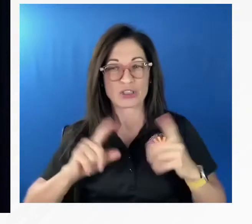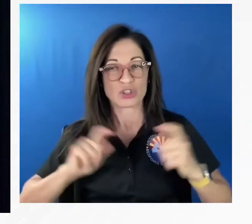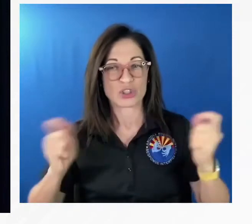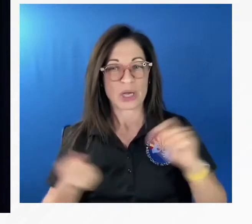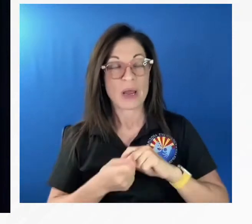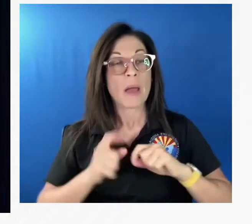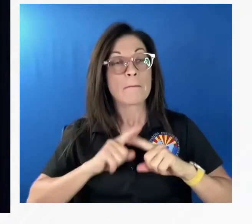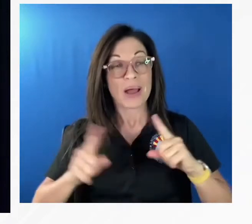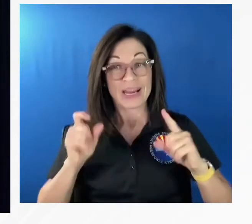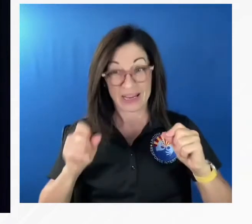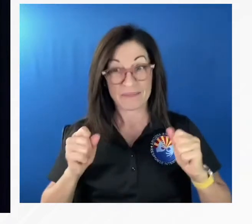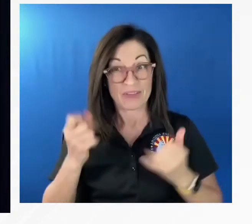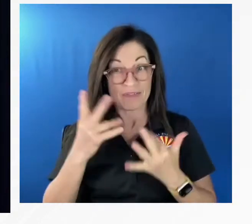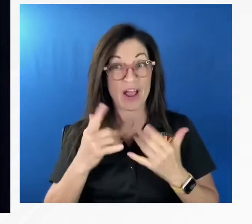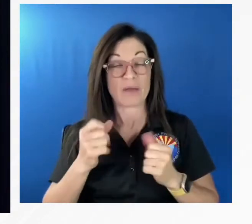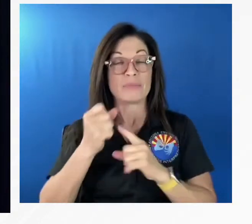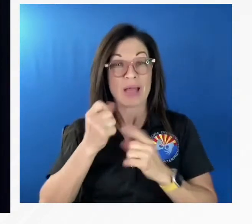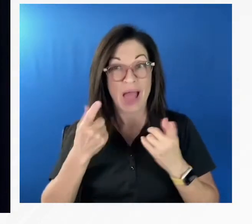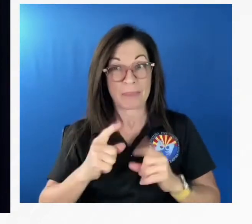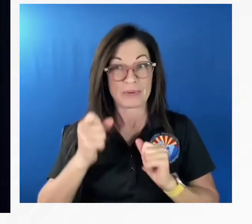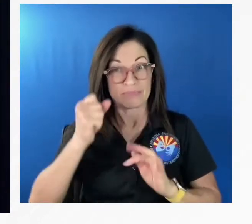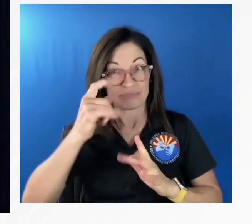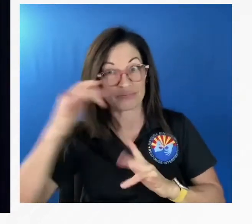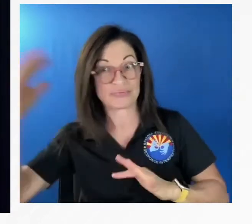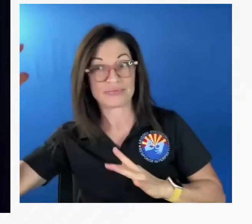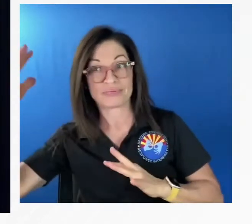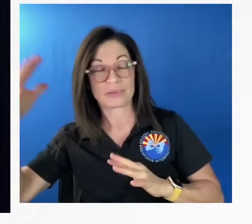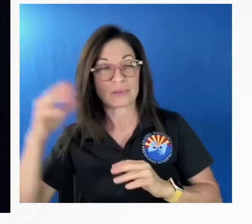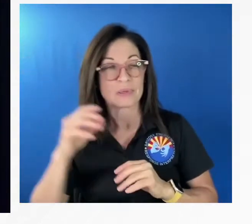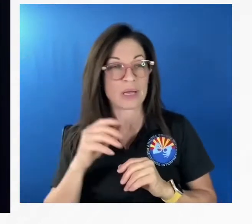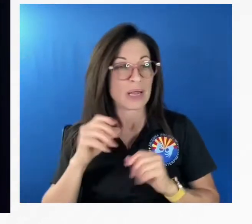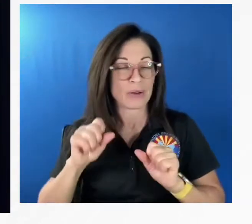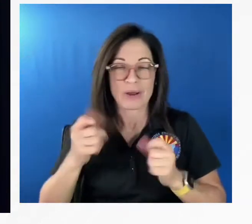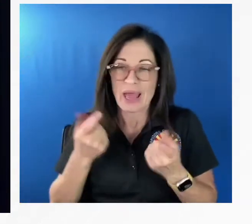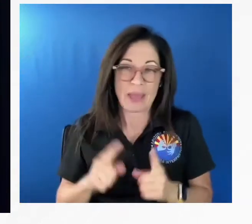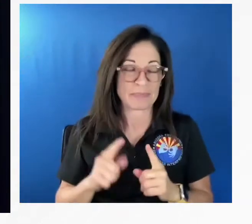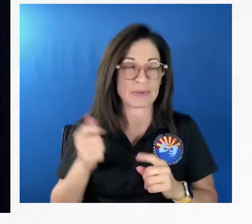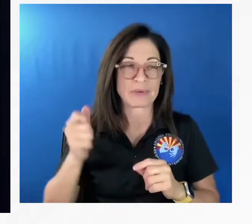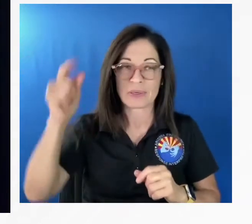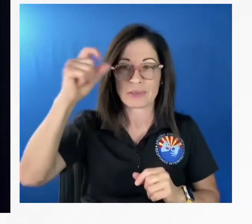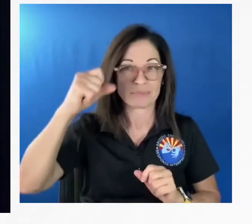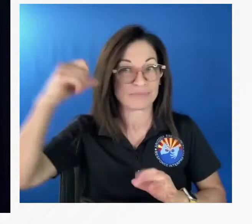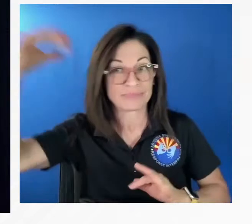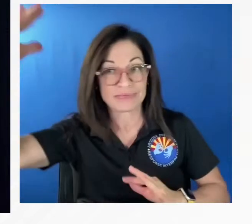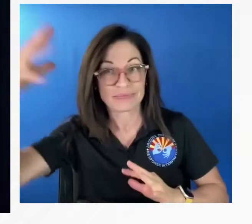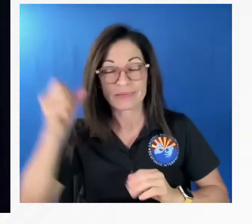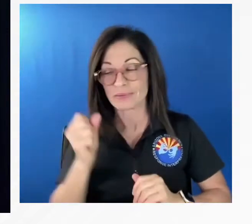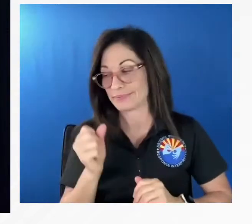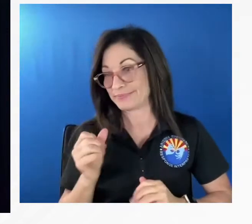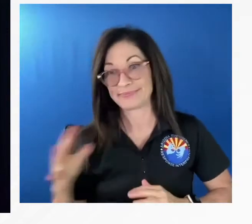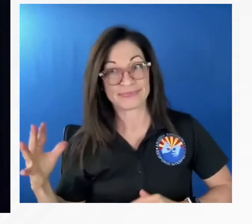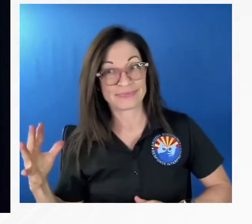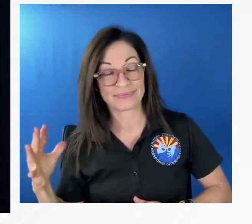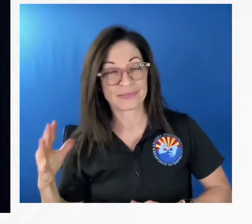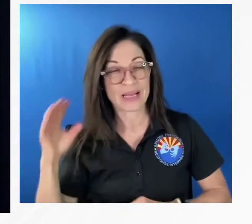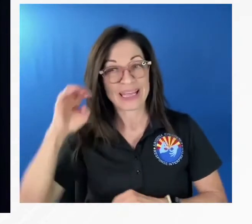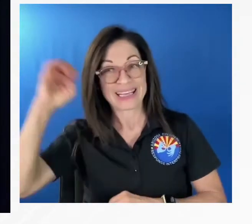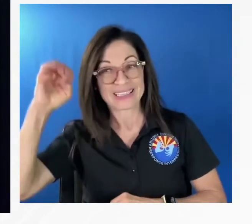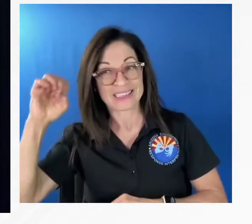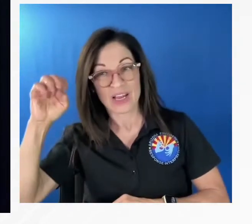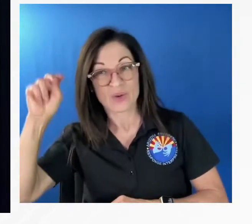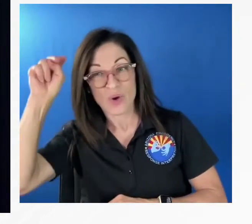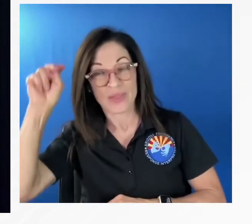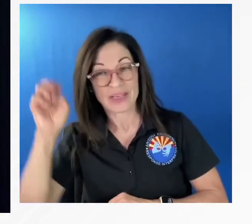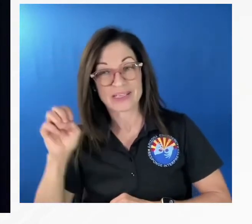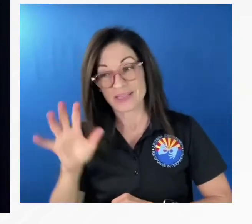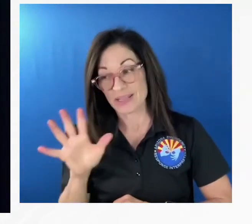this box, and it could happen anywhere, along this, then we're